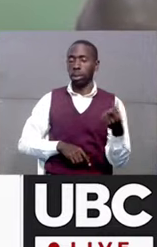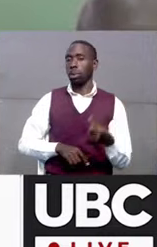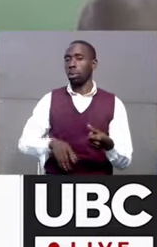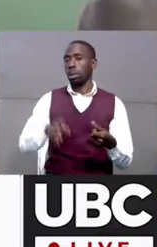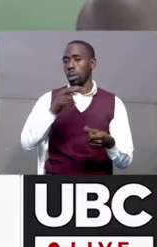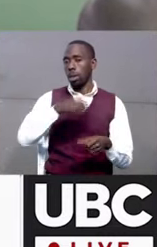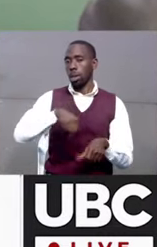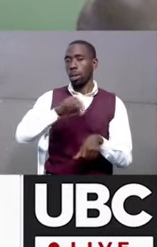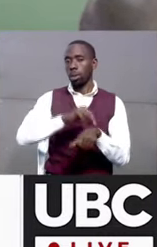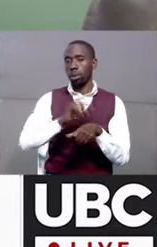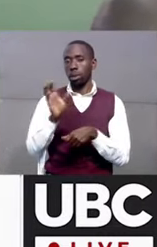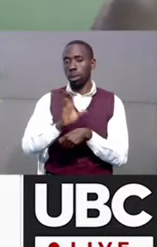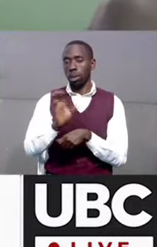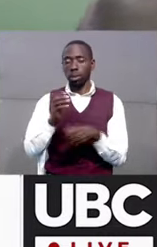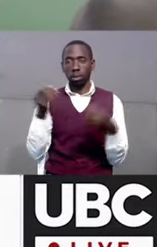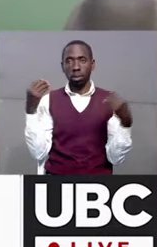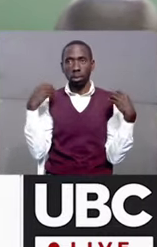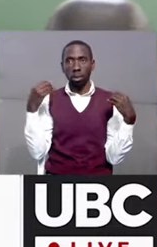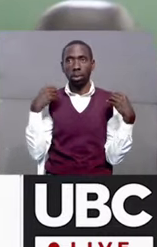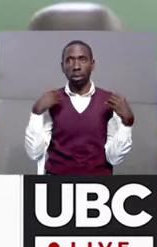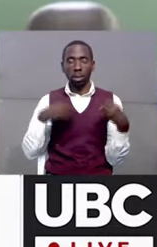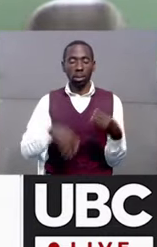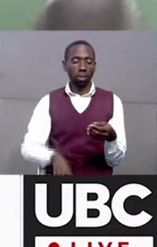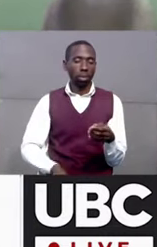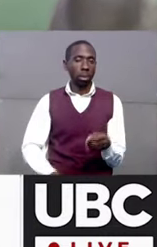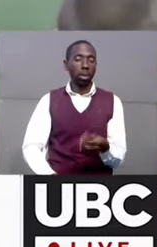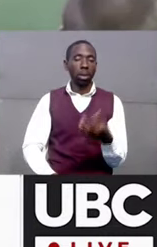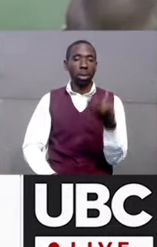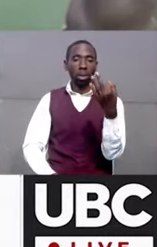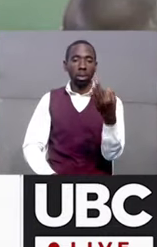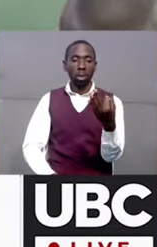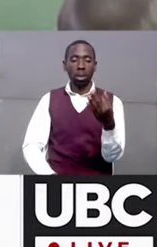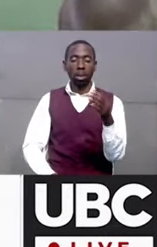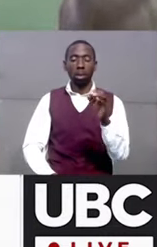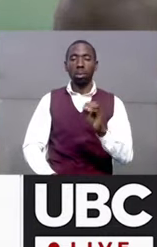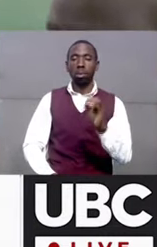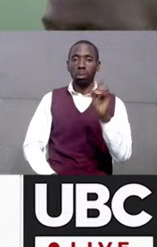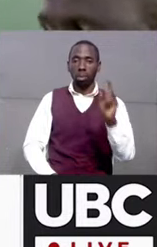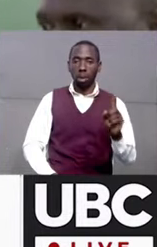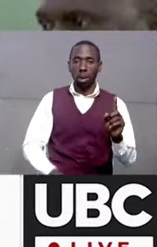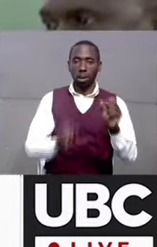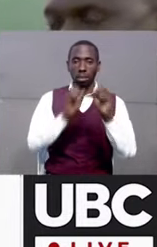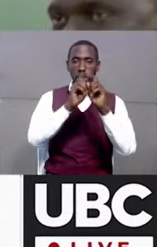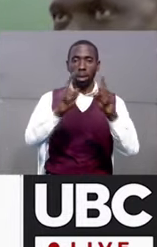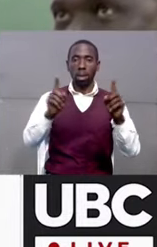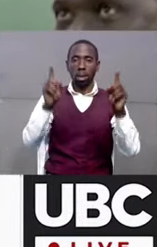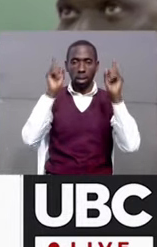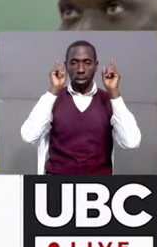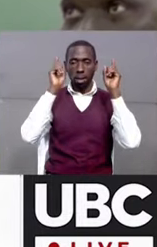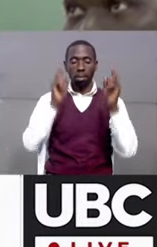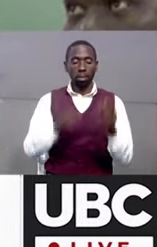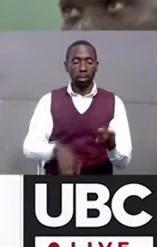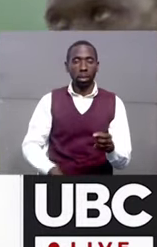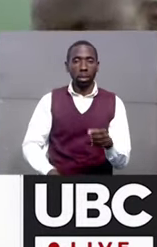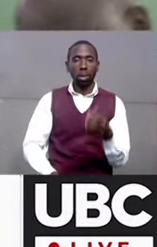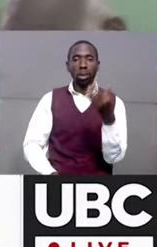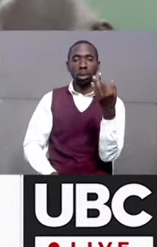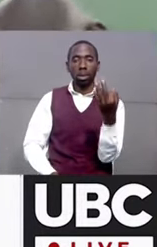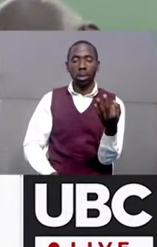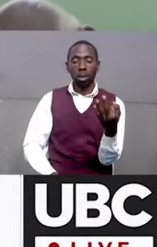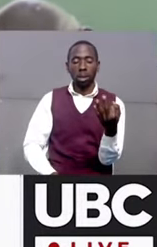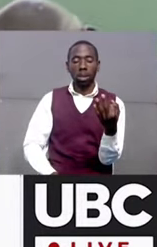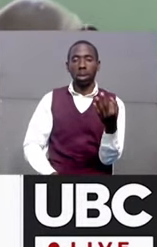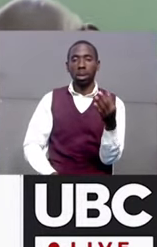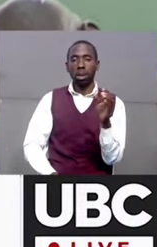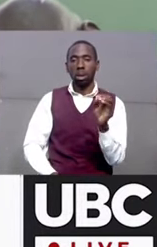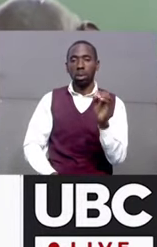of Sports, vote 301, Makerere University, vote 302,